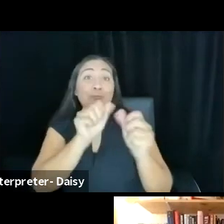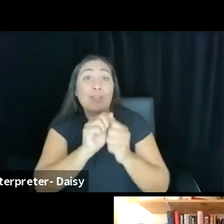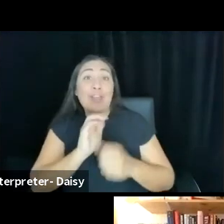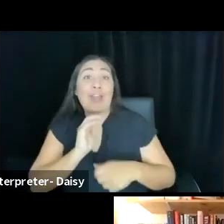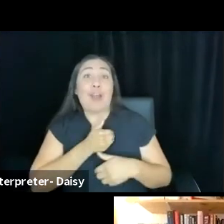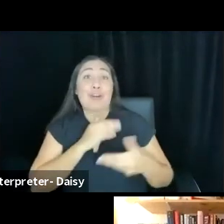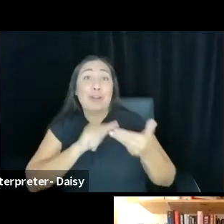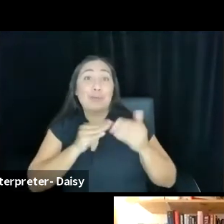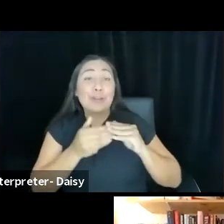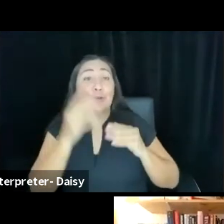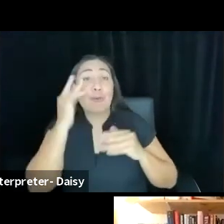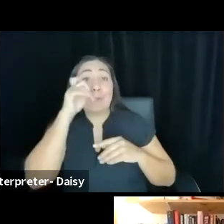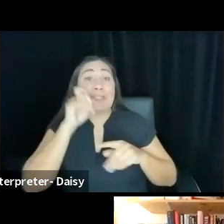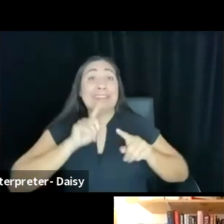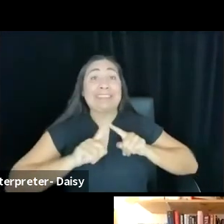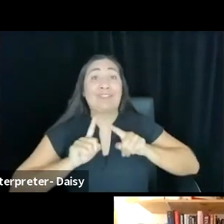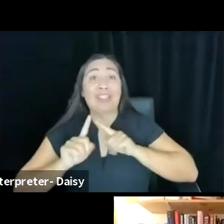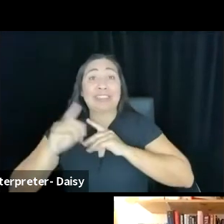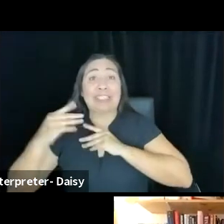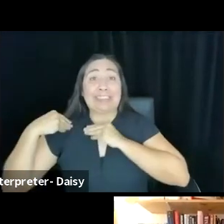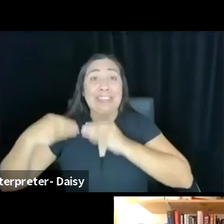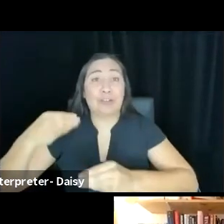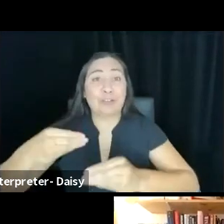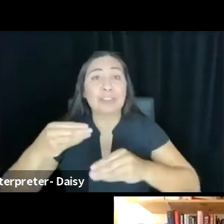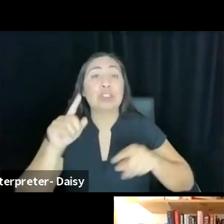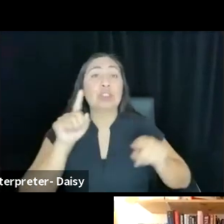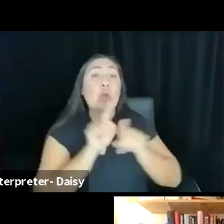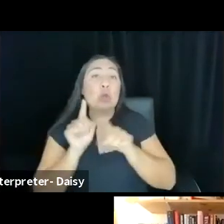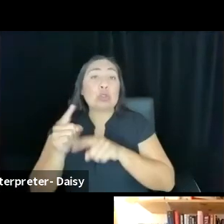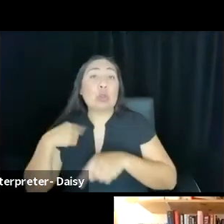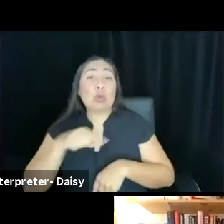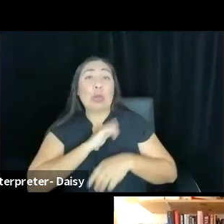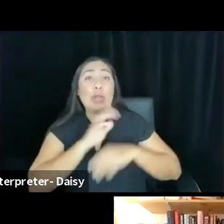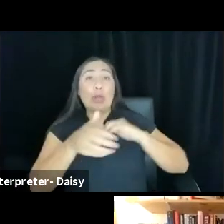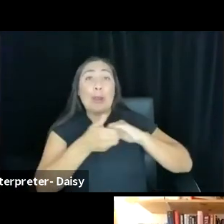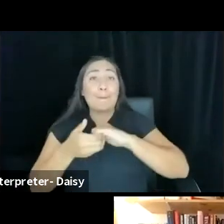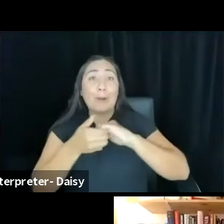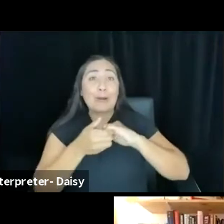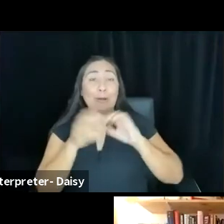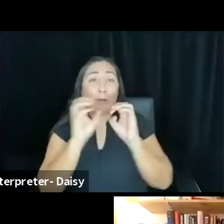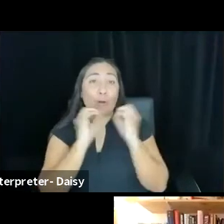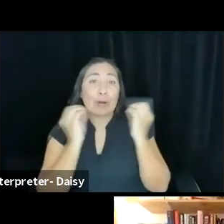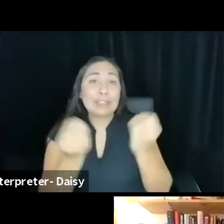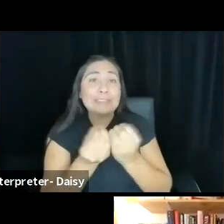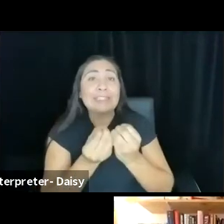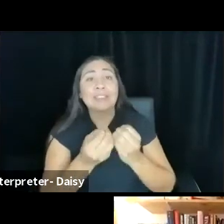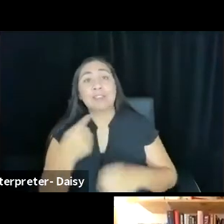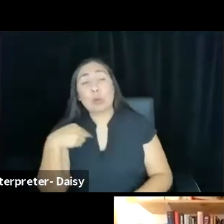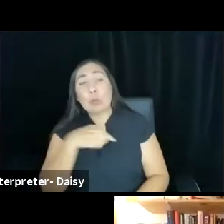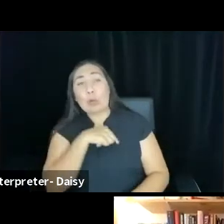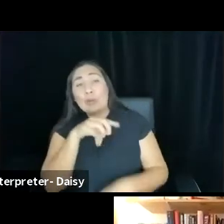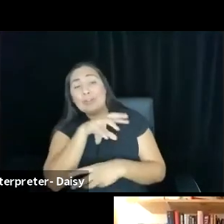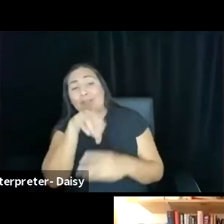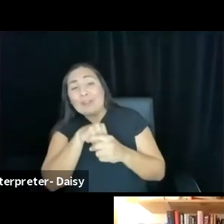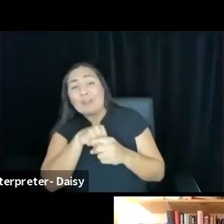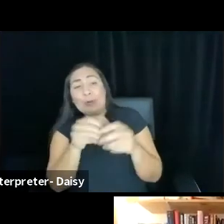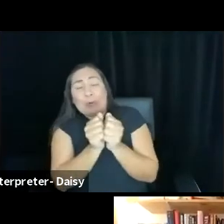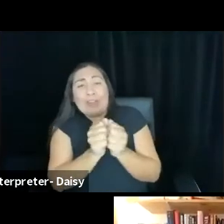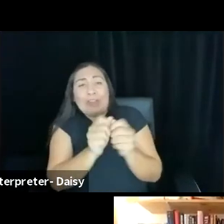intergenerational, and because we are, our partner organizations are with individuals who have varying degrees